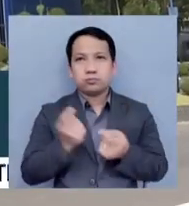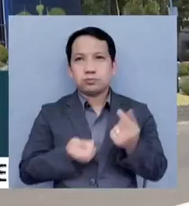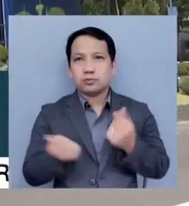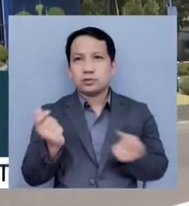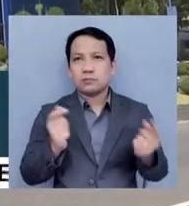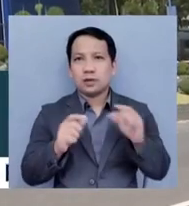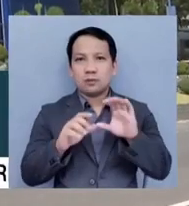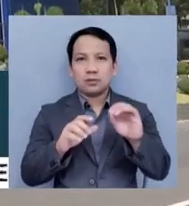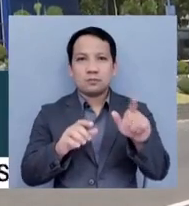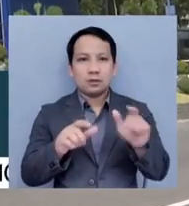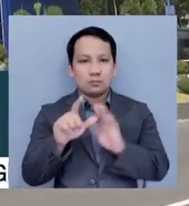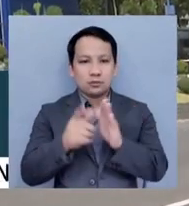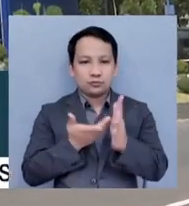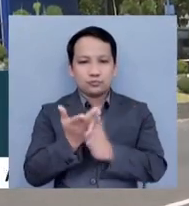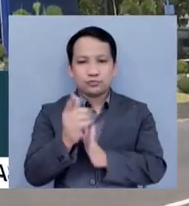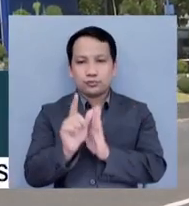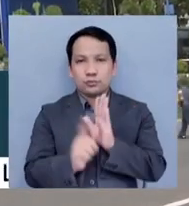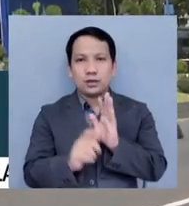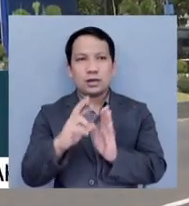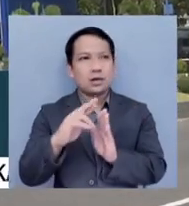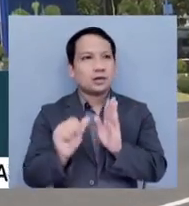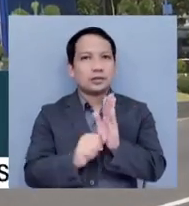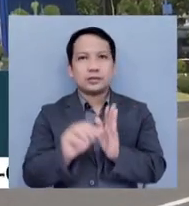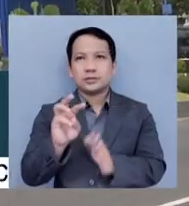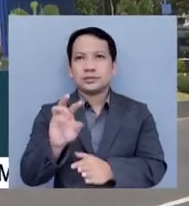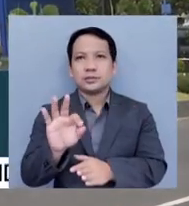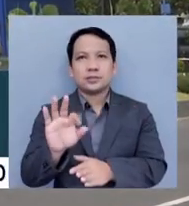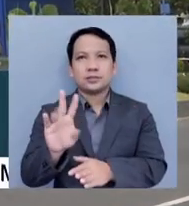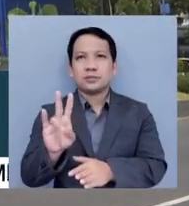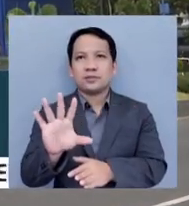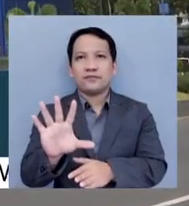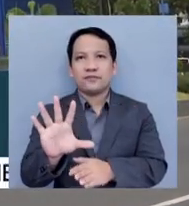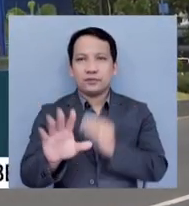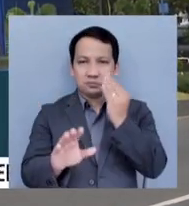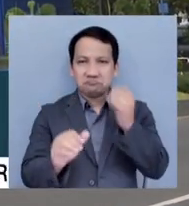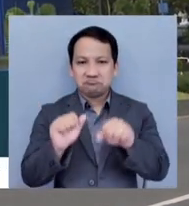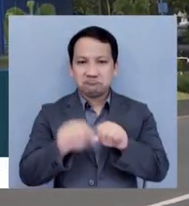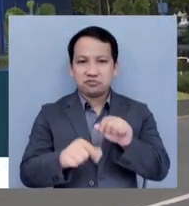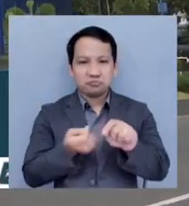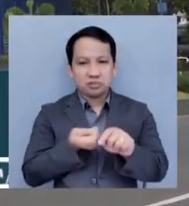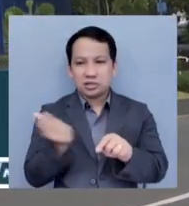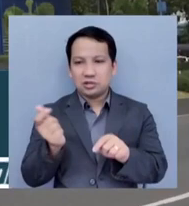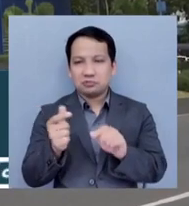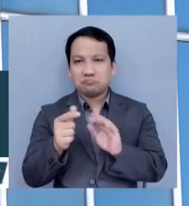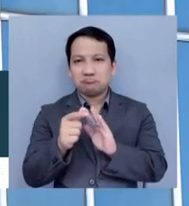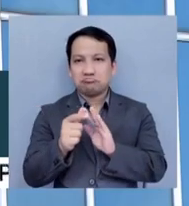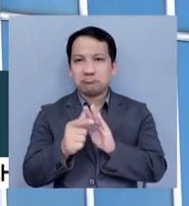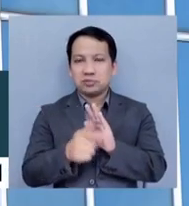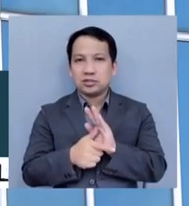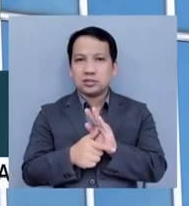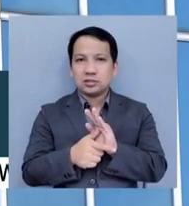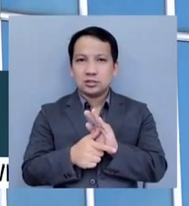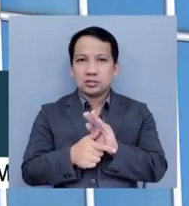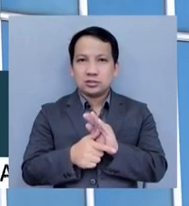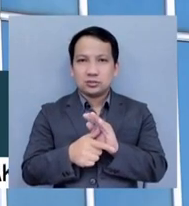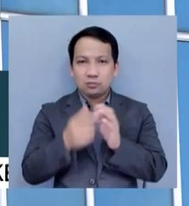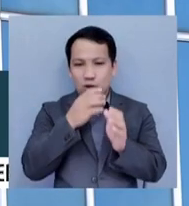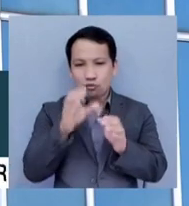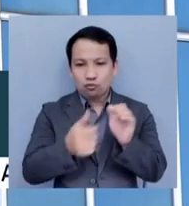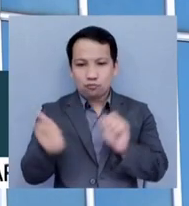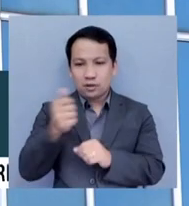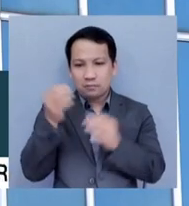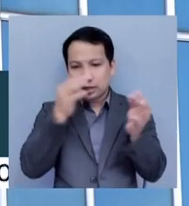Command by law, Republic Act 6975. Mm-hmm. Therefore, ang mga yung Narcotics Command ng PNP